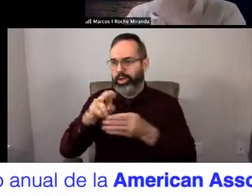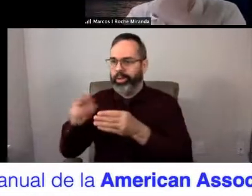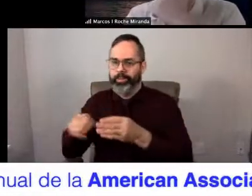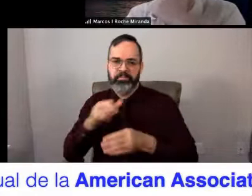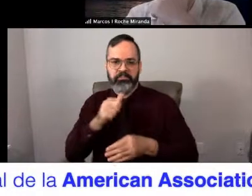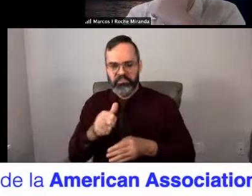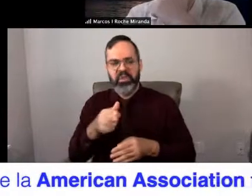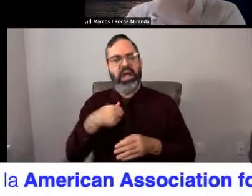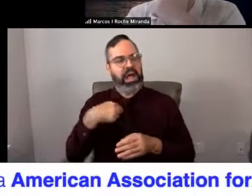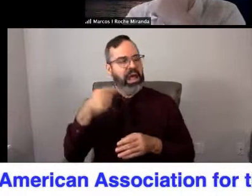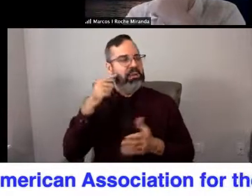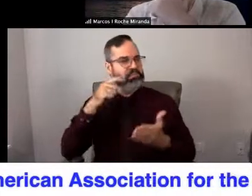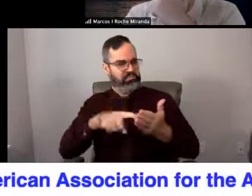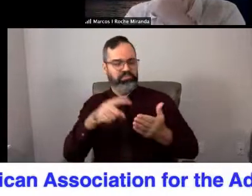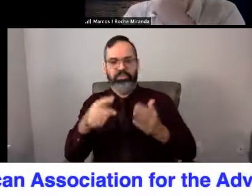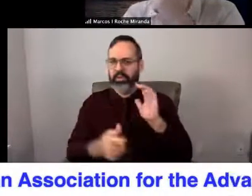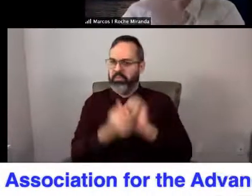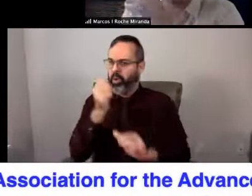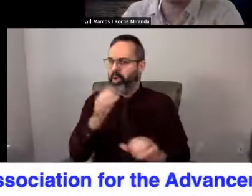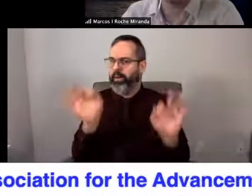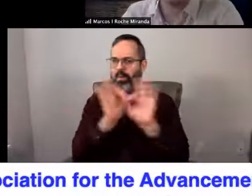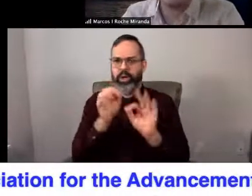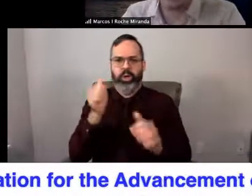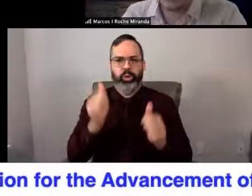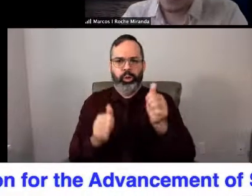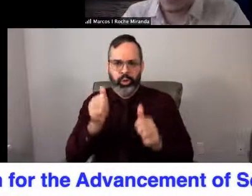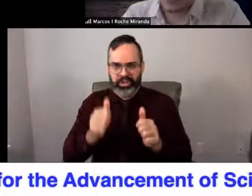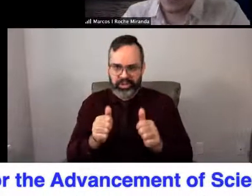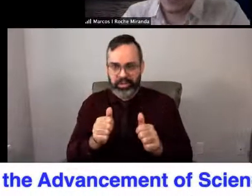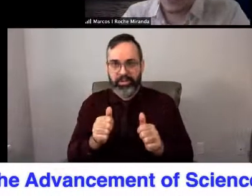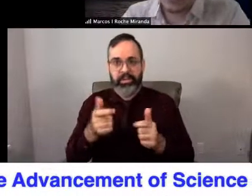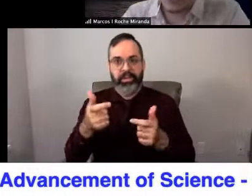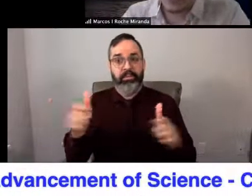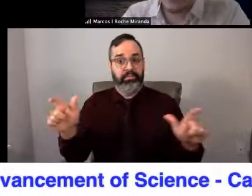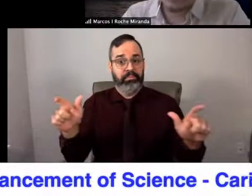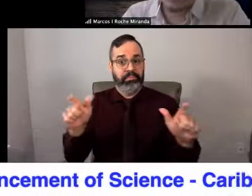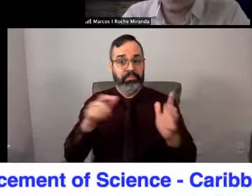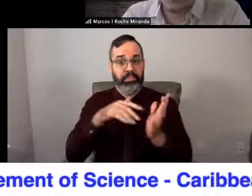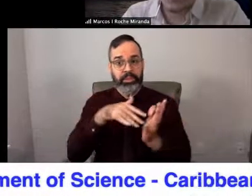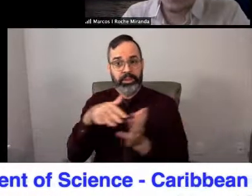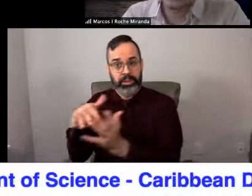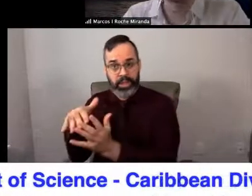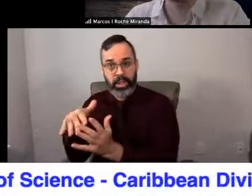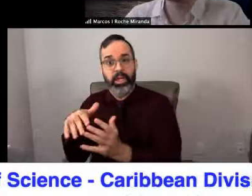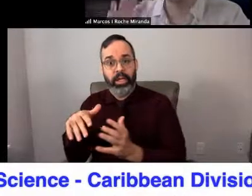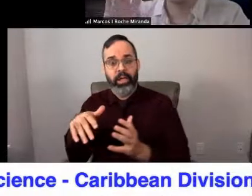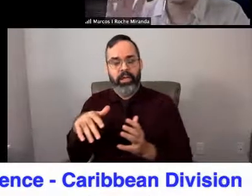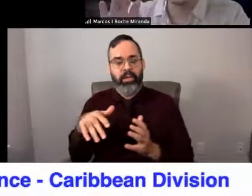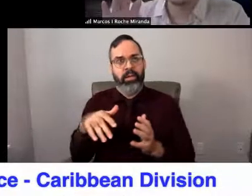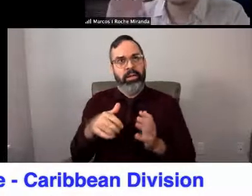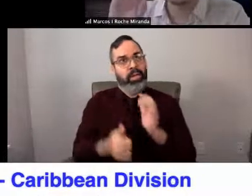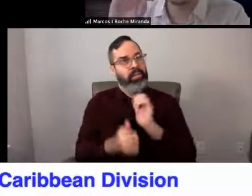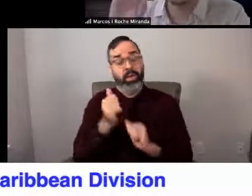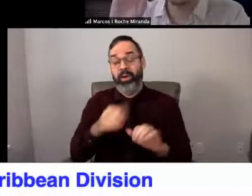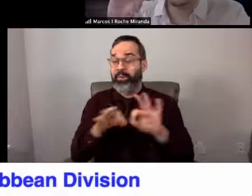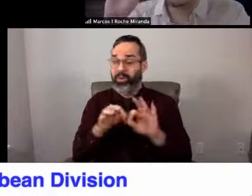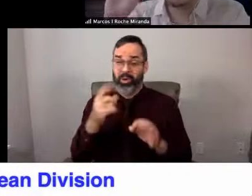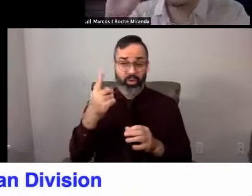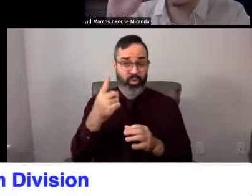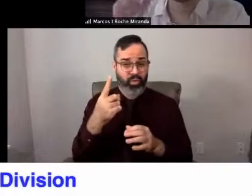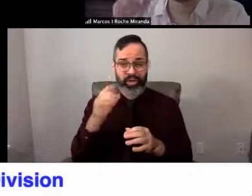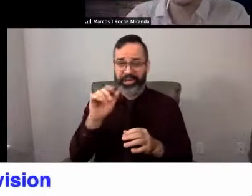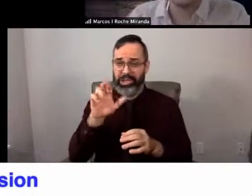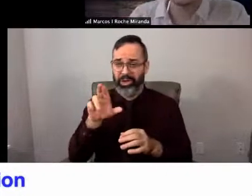most significant. It was a big study, relatively big study. But yeah, the most significant